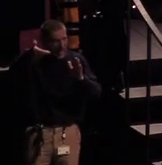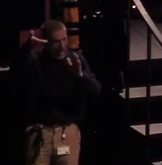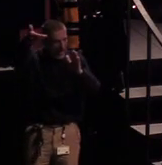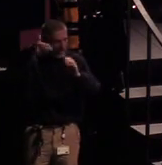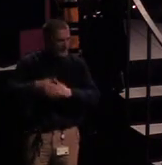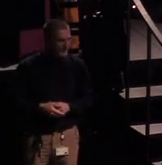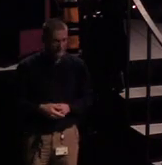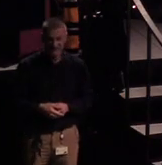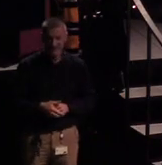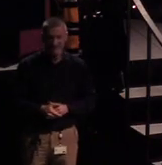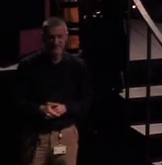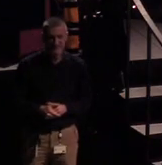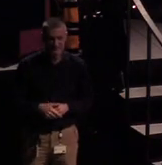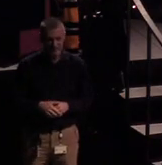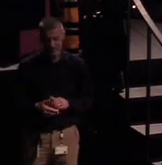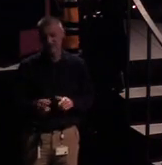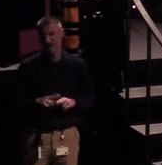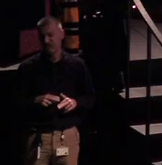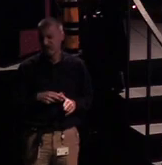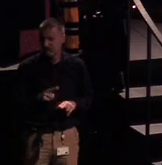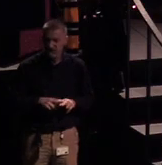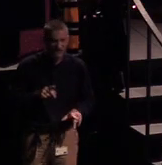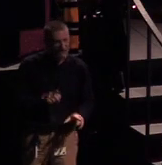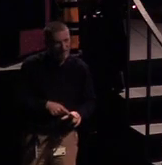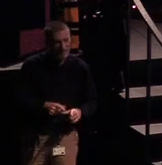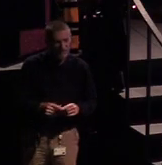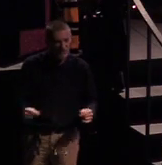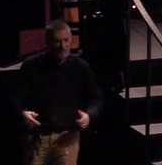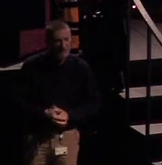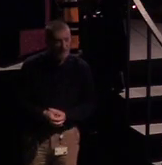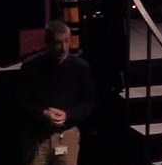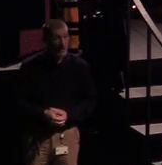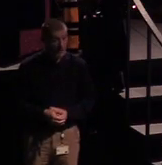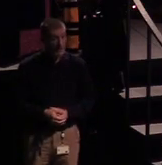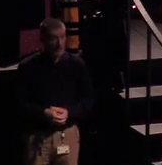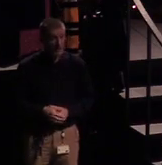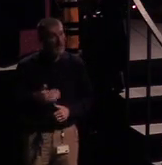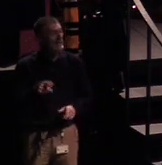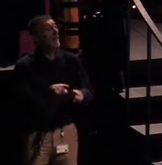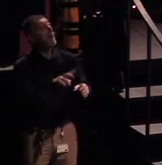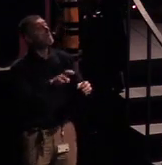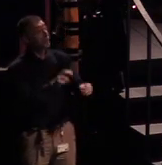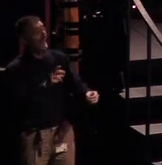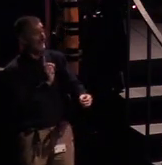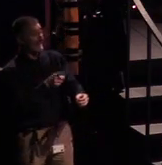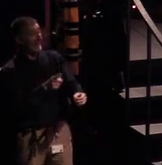it fasting sausage faff is what we've been doing with brick sea